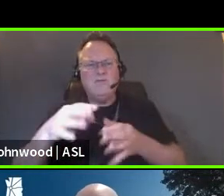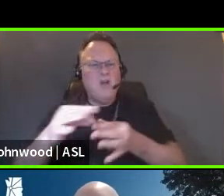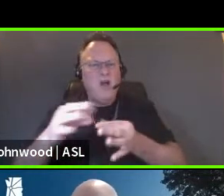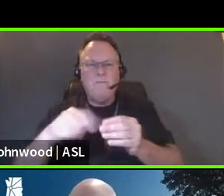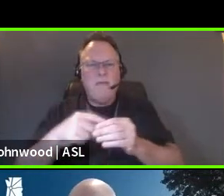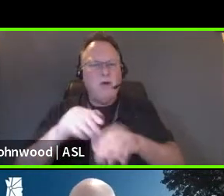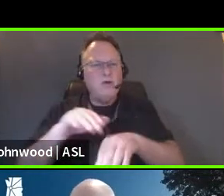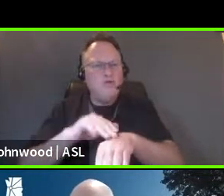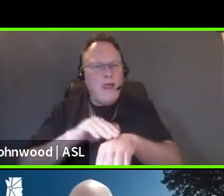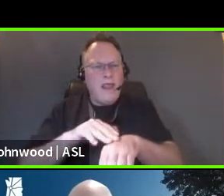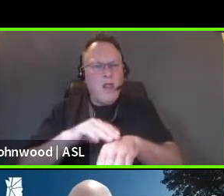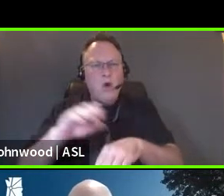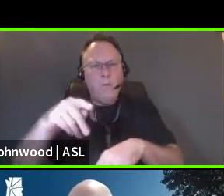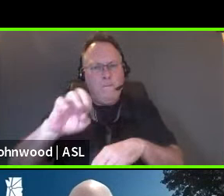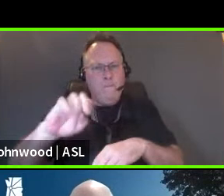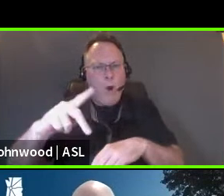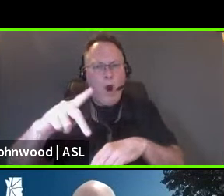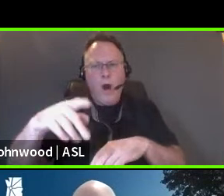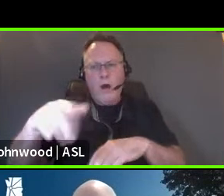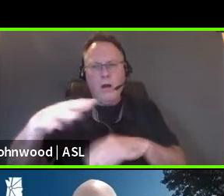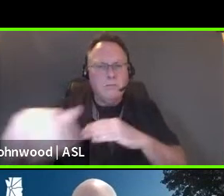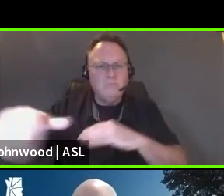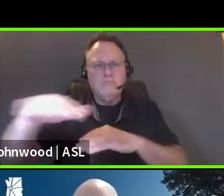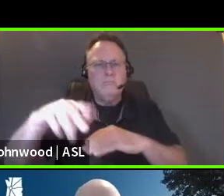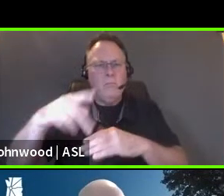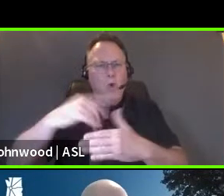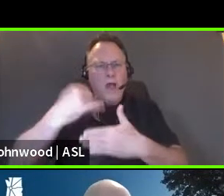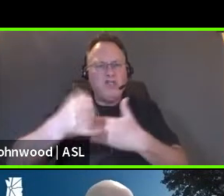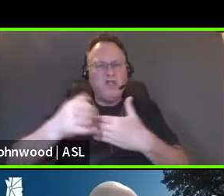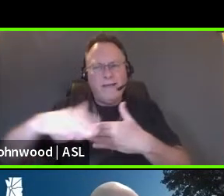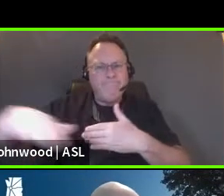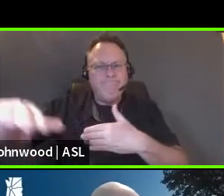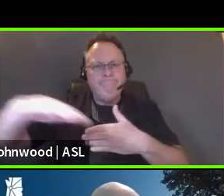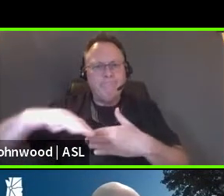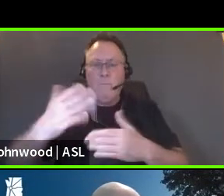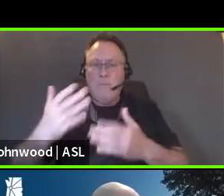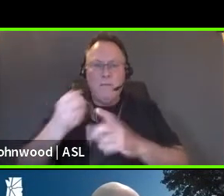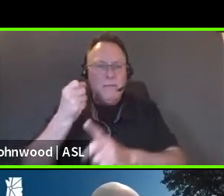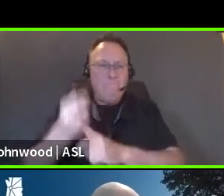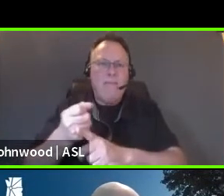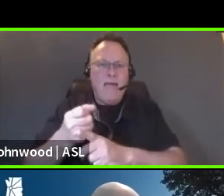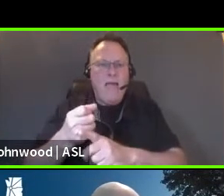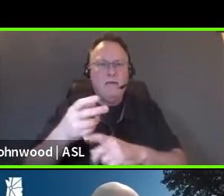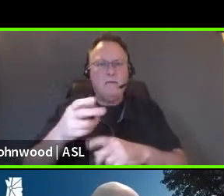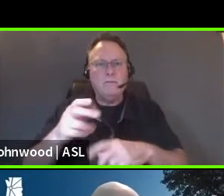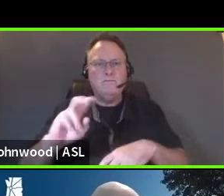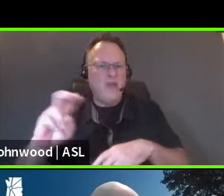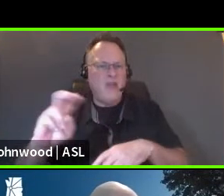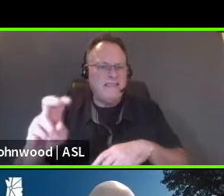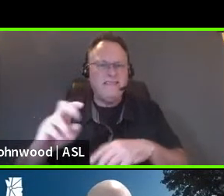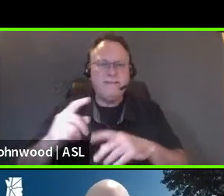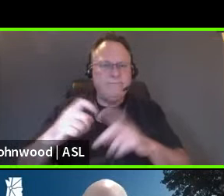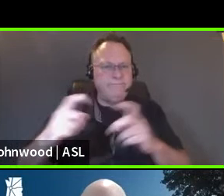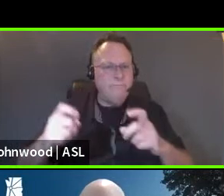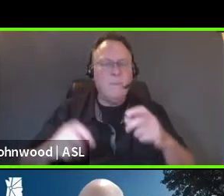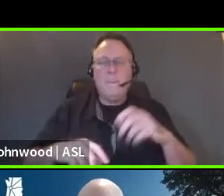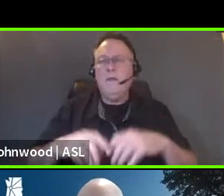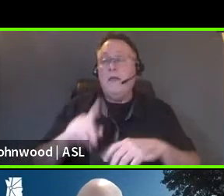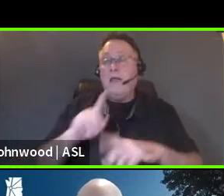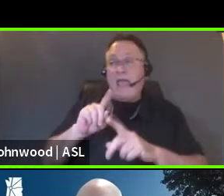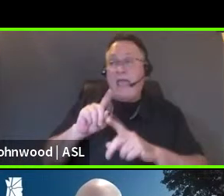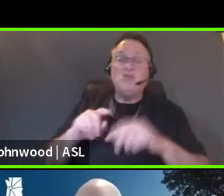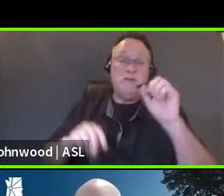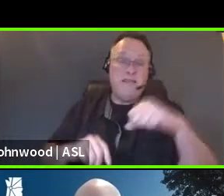park that is in the project vicinity and might be impacted with regard to transit access, things like that. The answer is